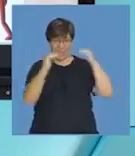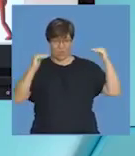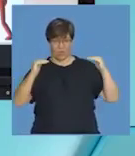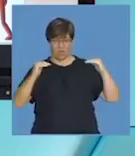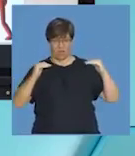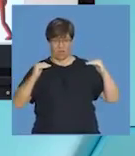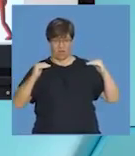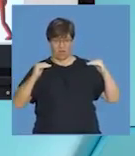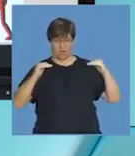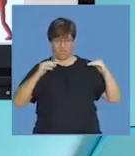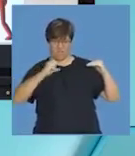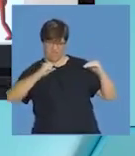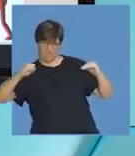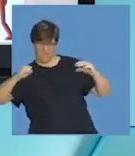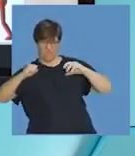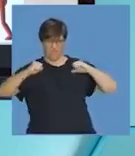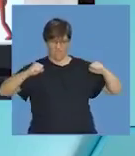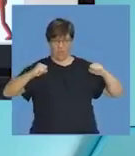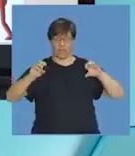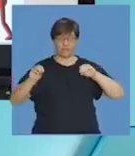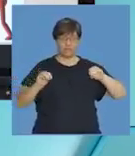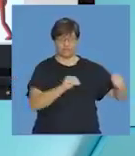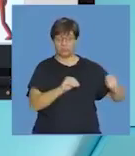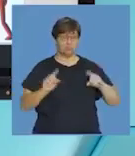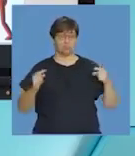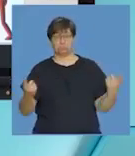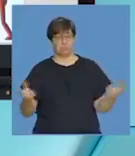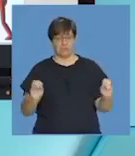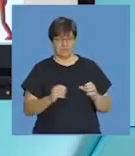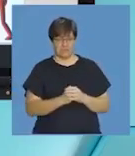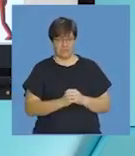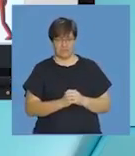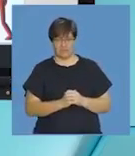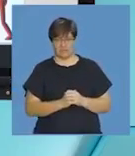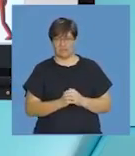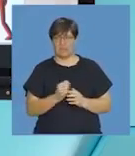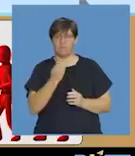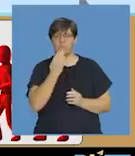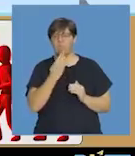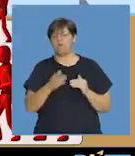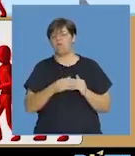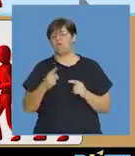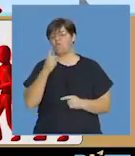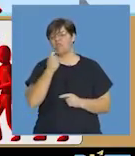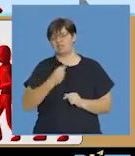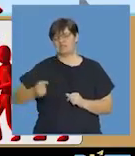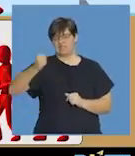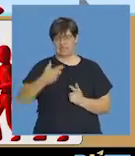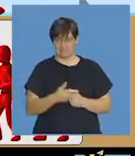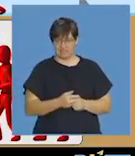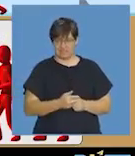experiencing a force, but there's no change in the motion. Let's make the red guys more heavier. There we